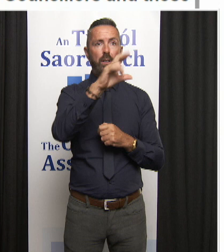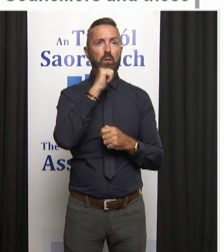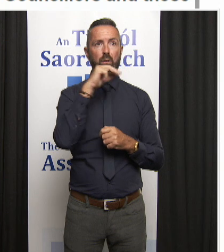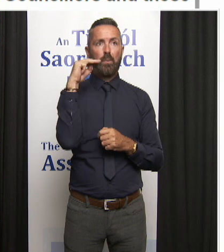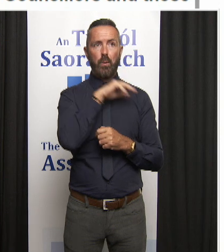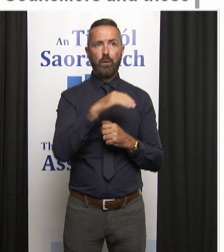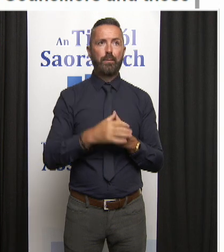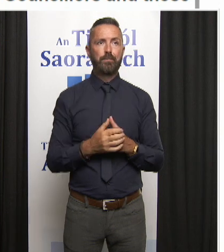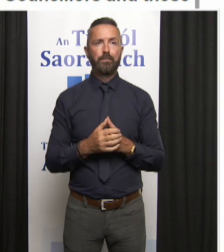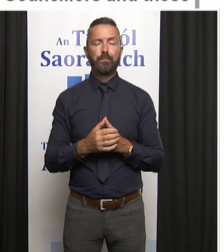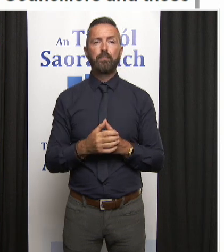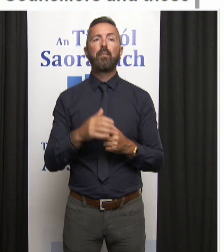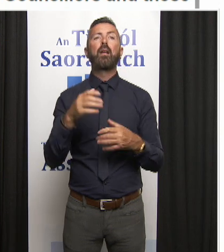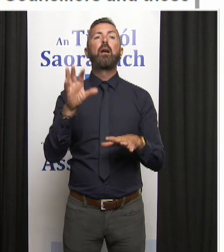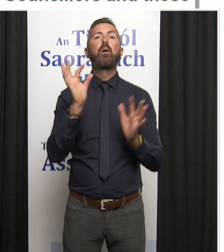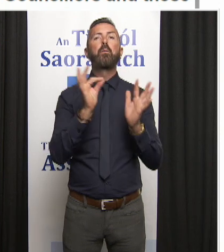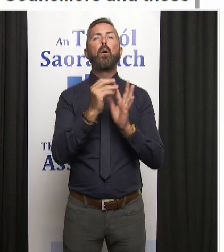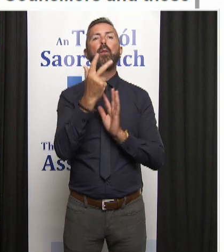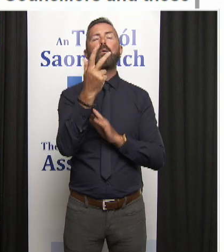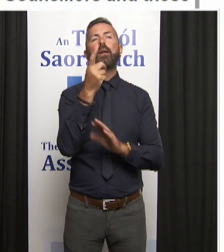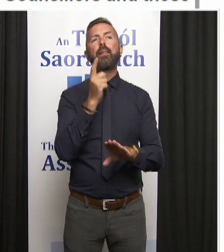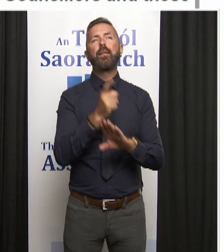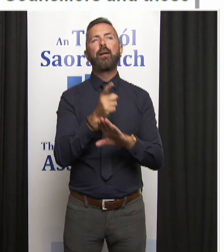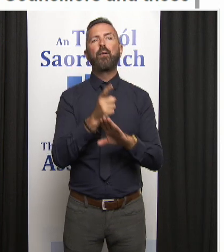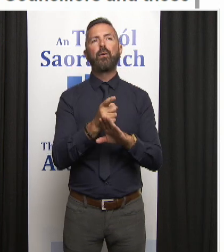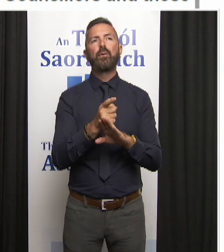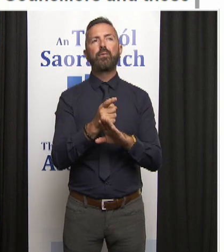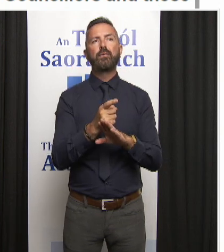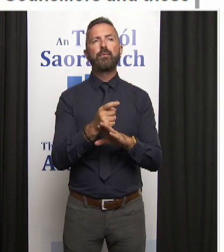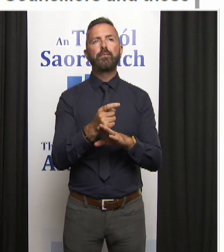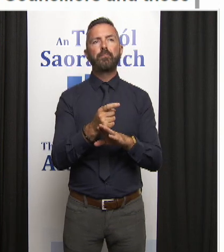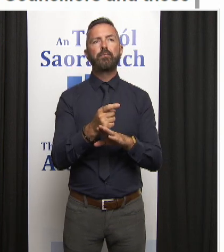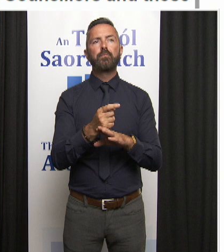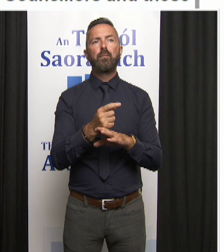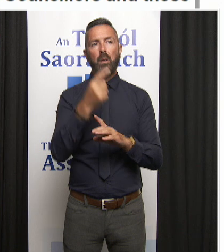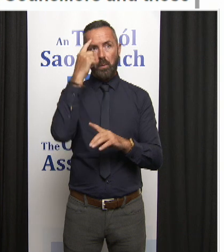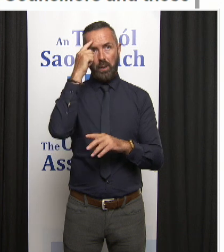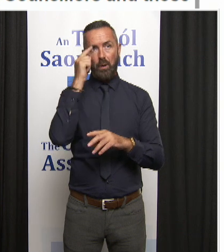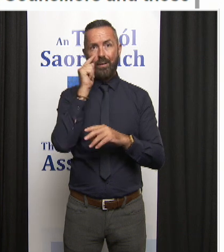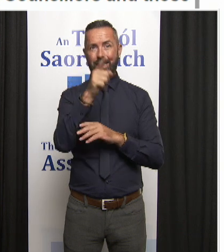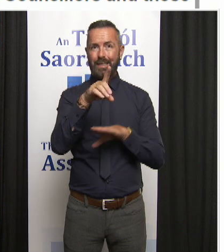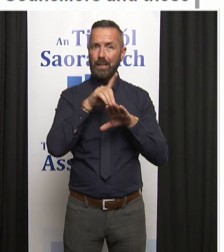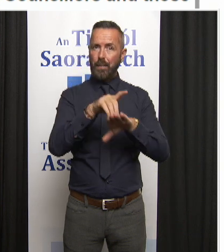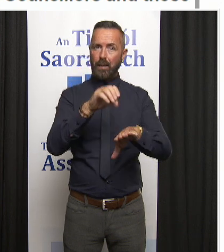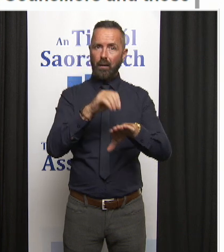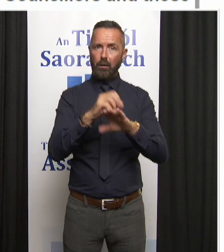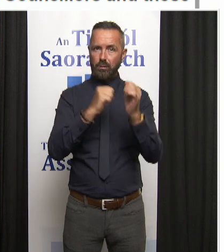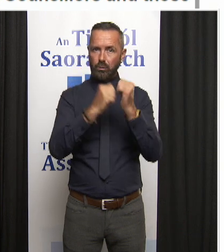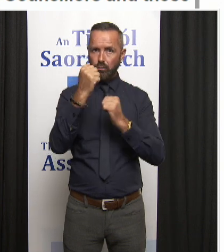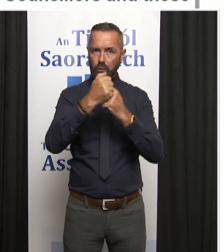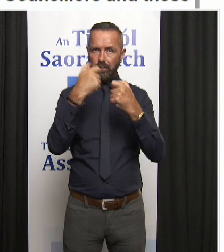And then on point 3 there, we thought that this was going to be contingent on the structure that was